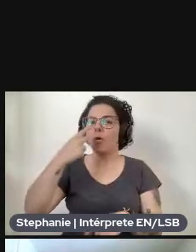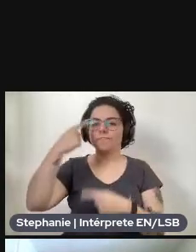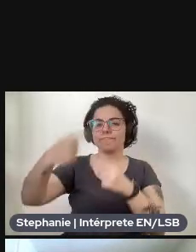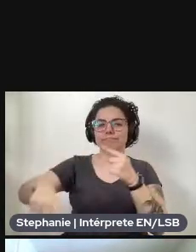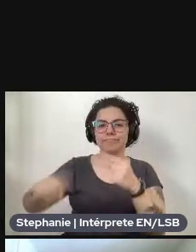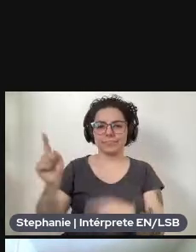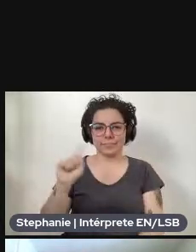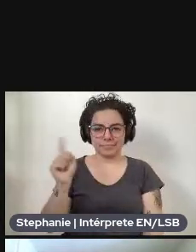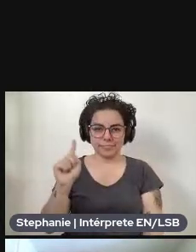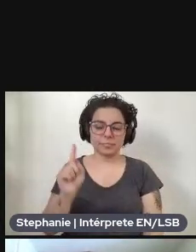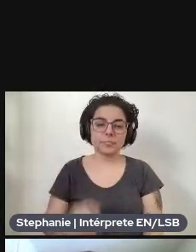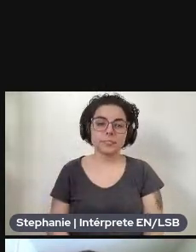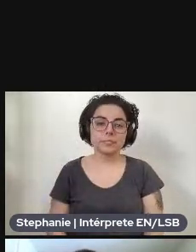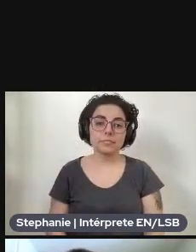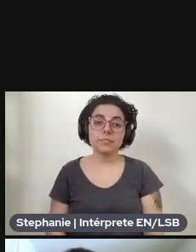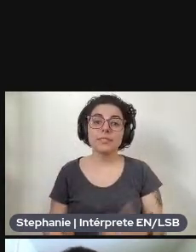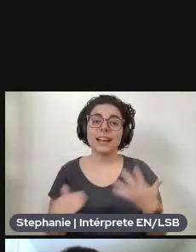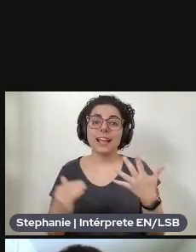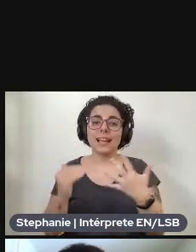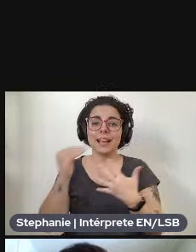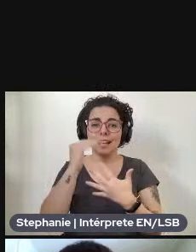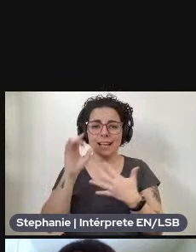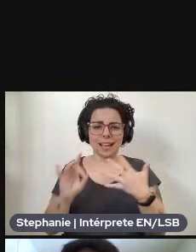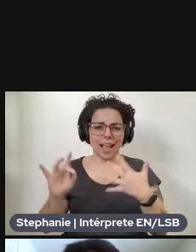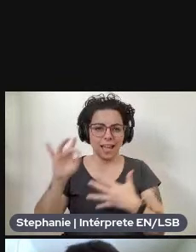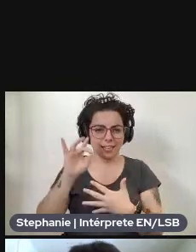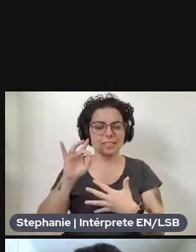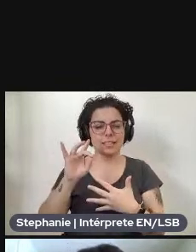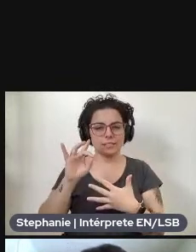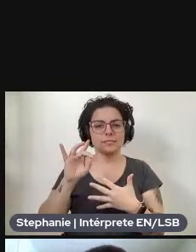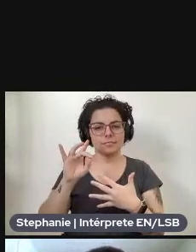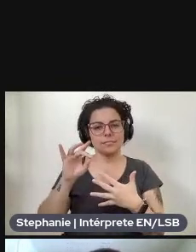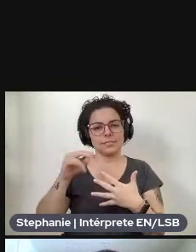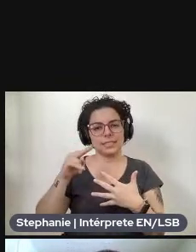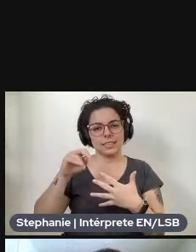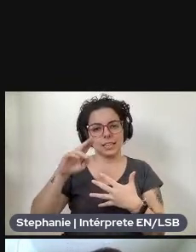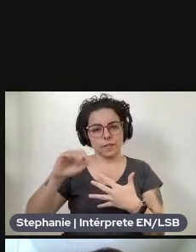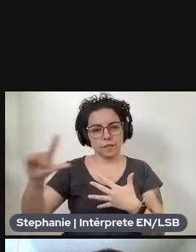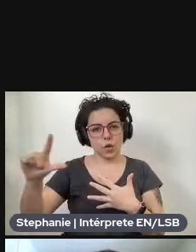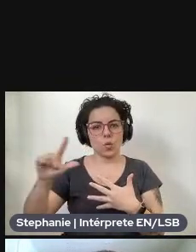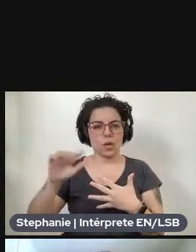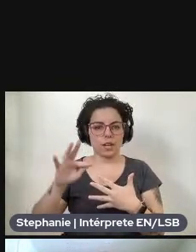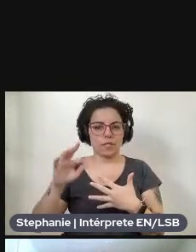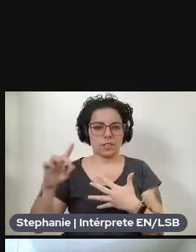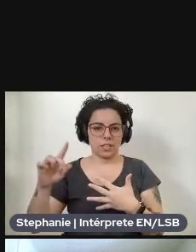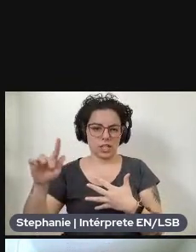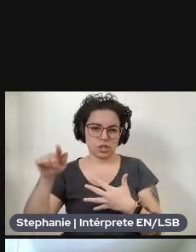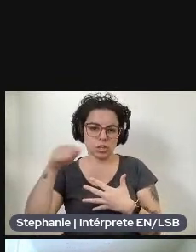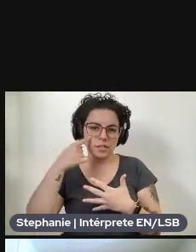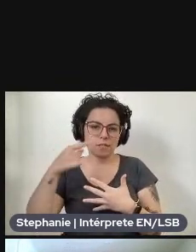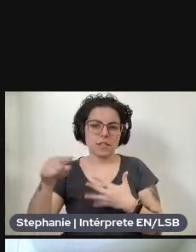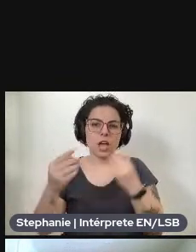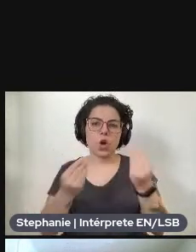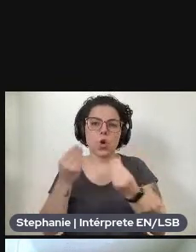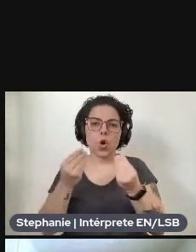At each level, FTG, and now we go into the formalization, takes the form of